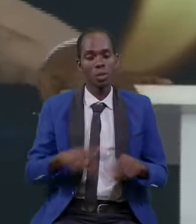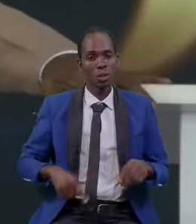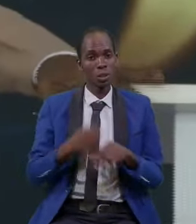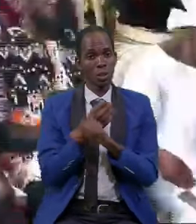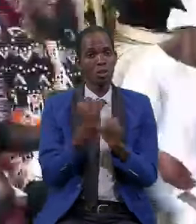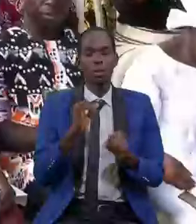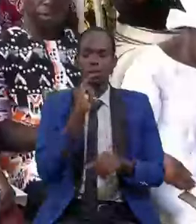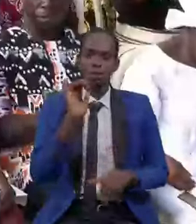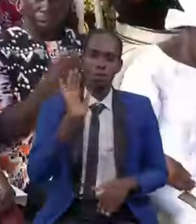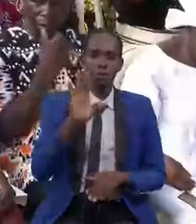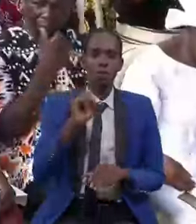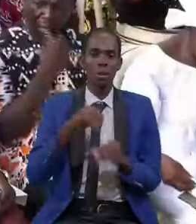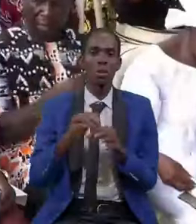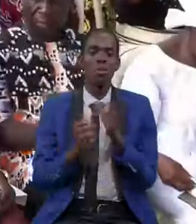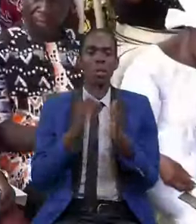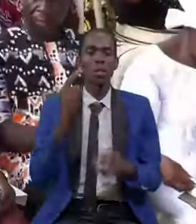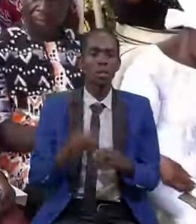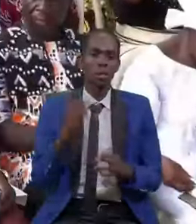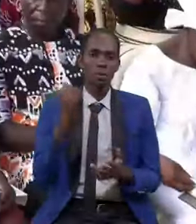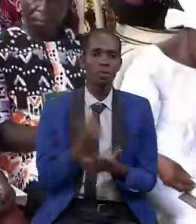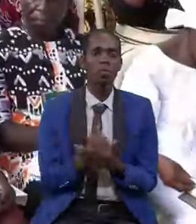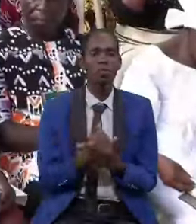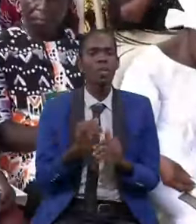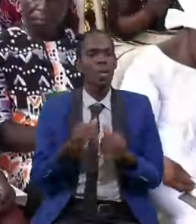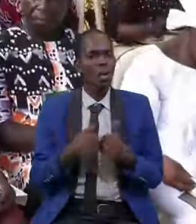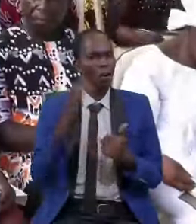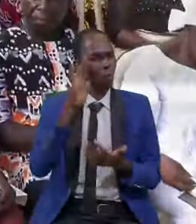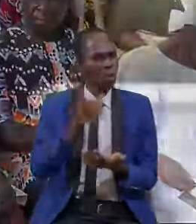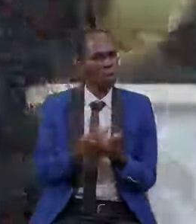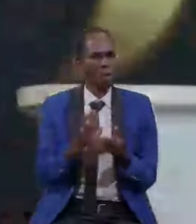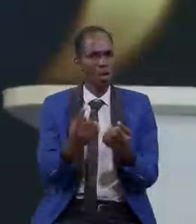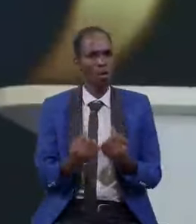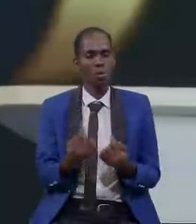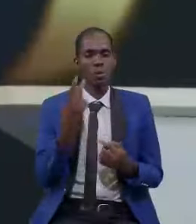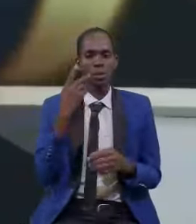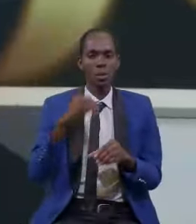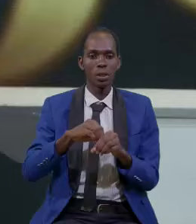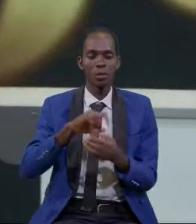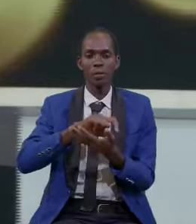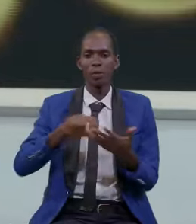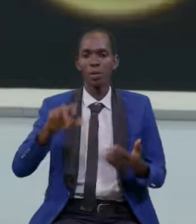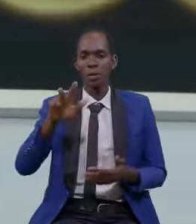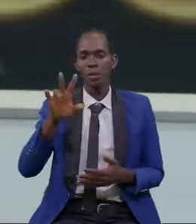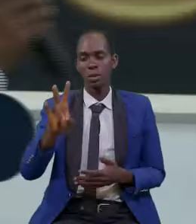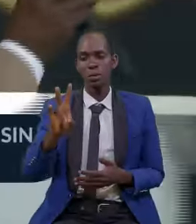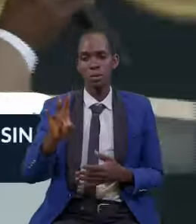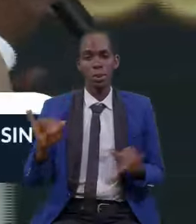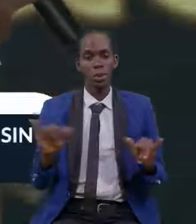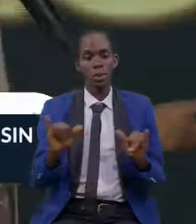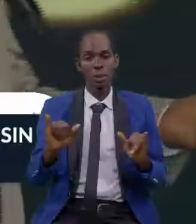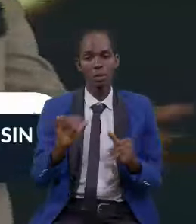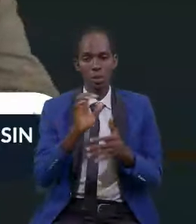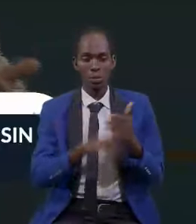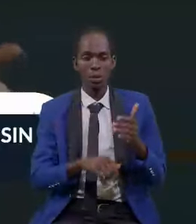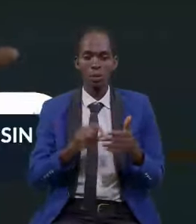in Jesus' name. How does that come? Look at verse 37. And it says in verse 37